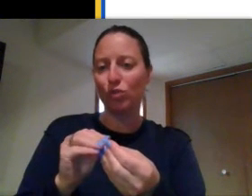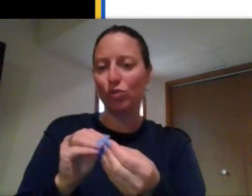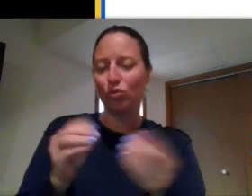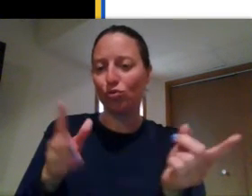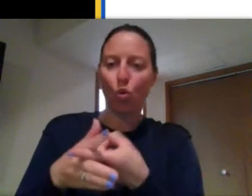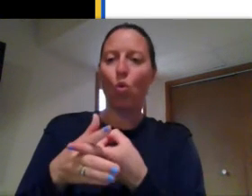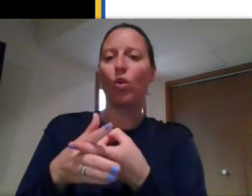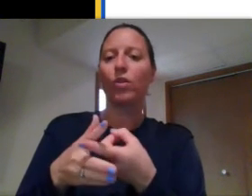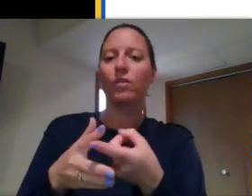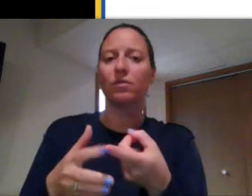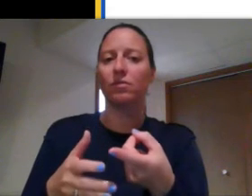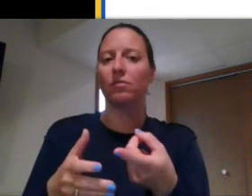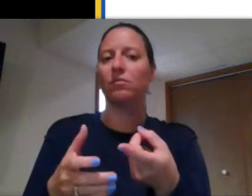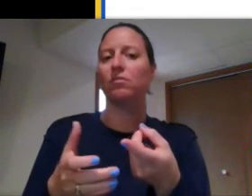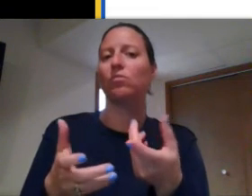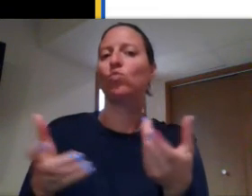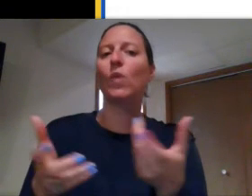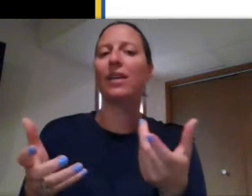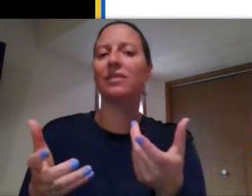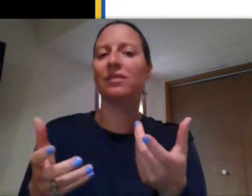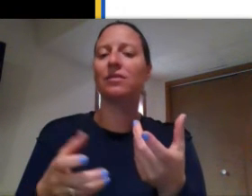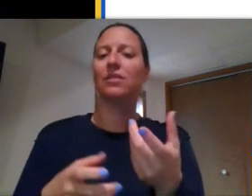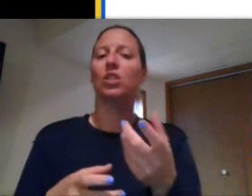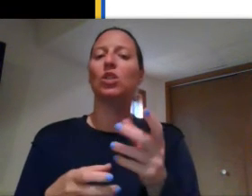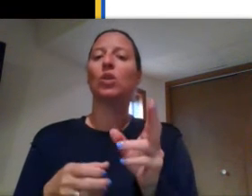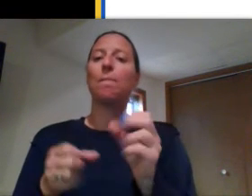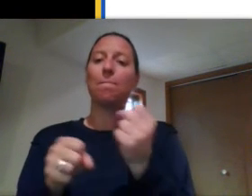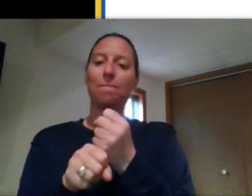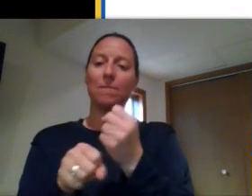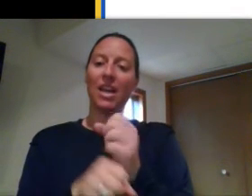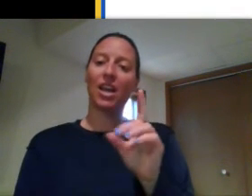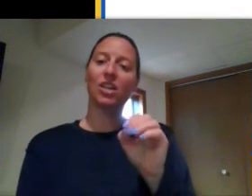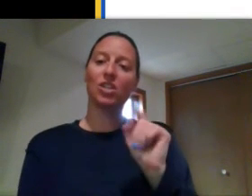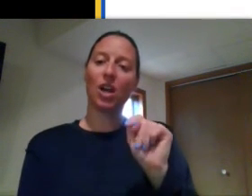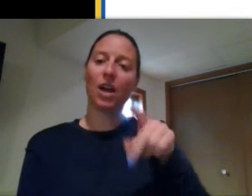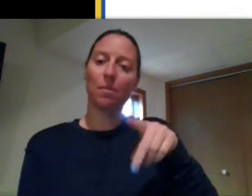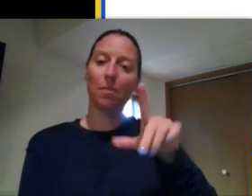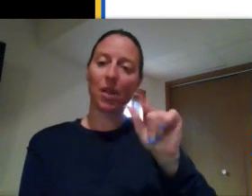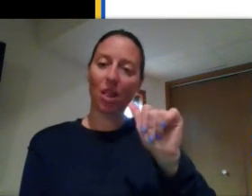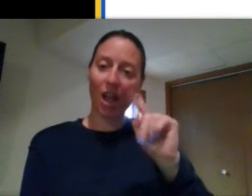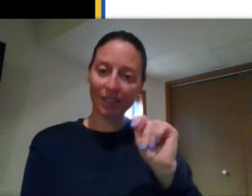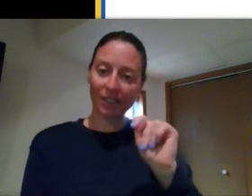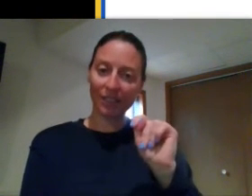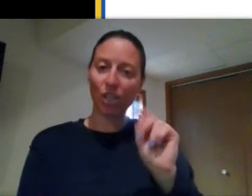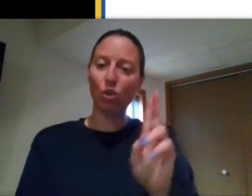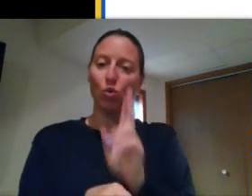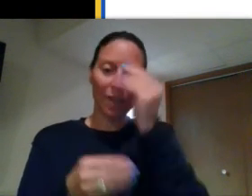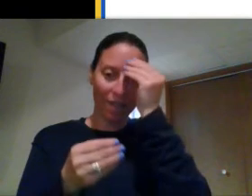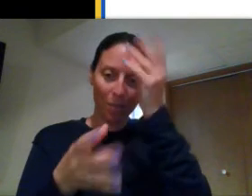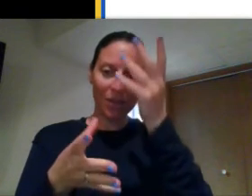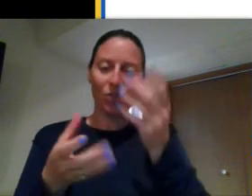Then when you're done making your dot plot, you can use that information to help you answer the problem.